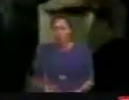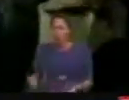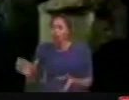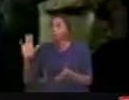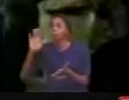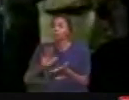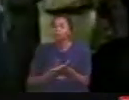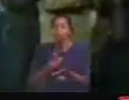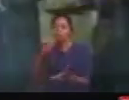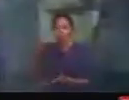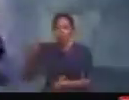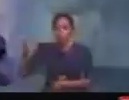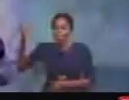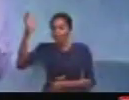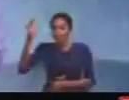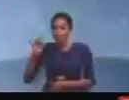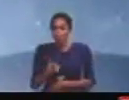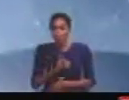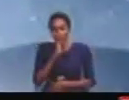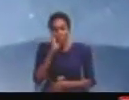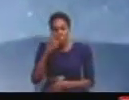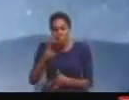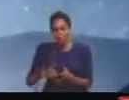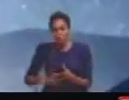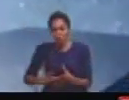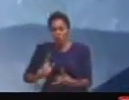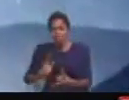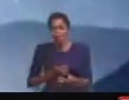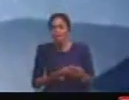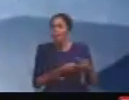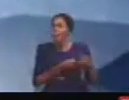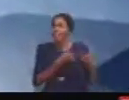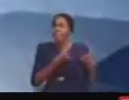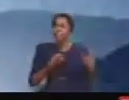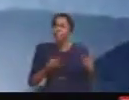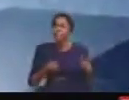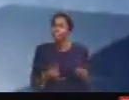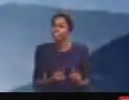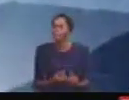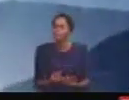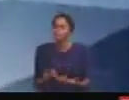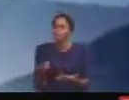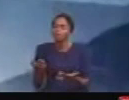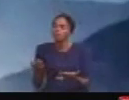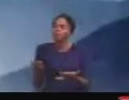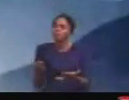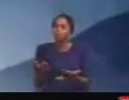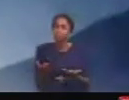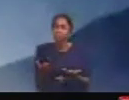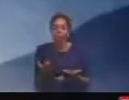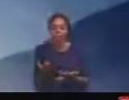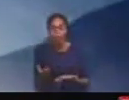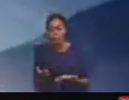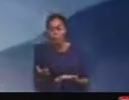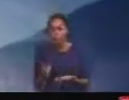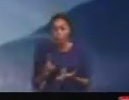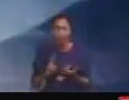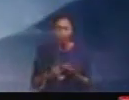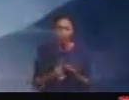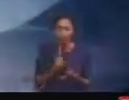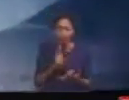atmosphere. Your glory, God, is what our hearts long to